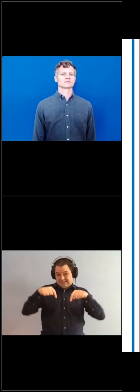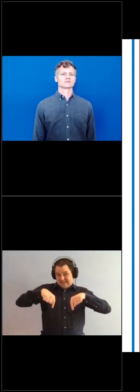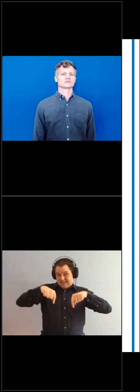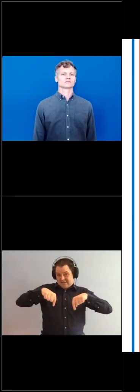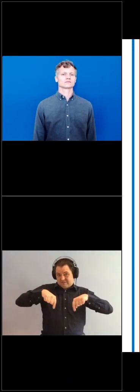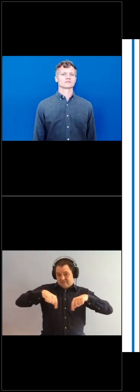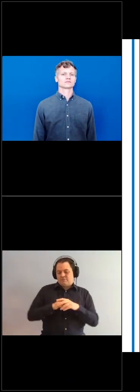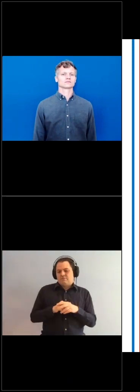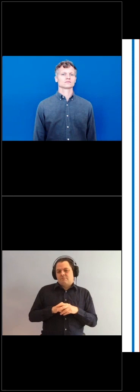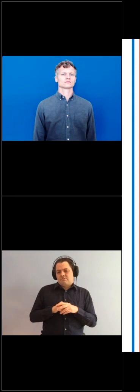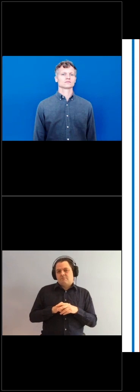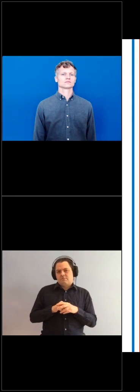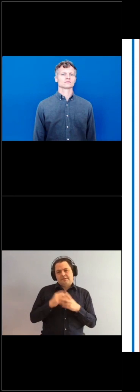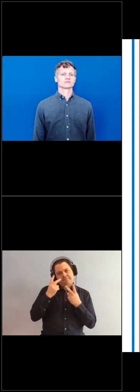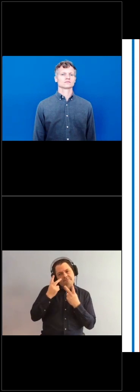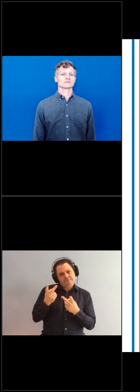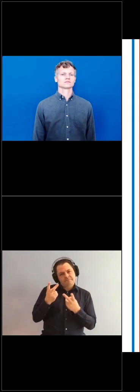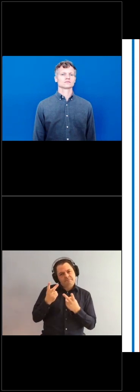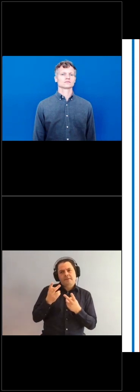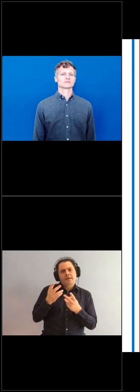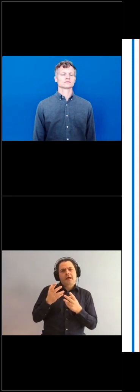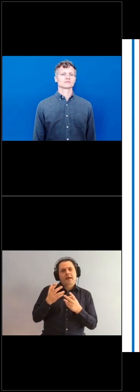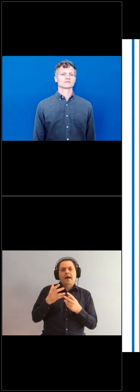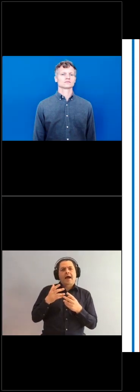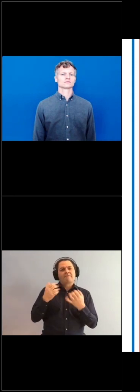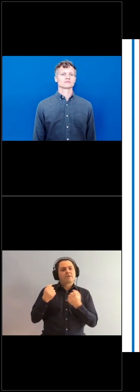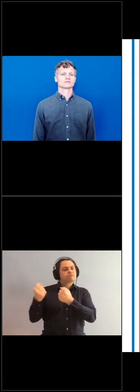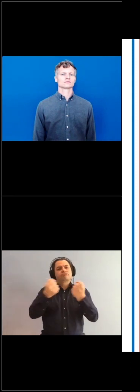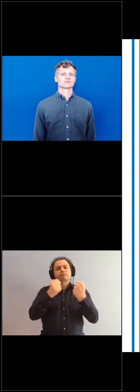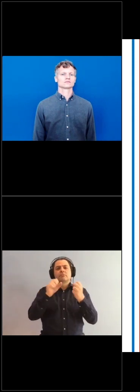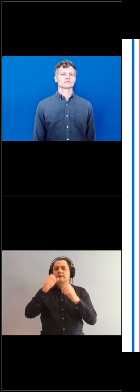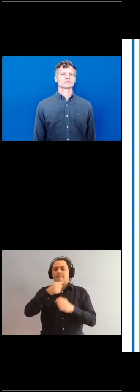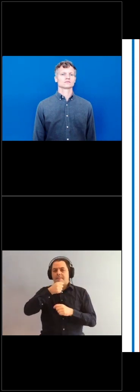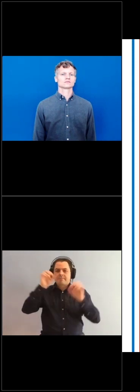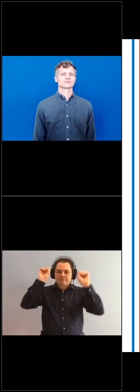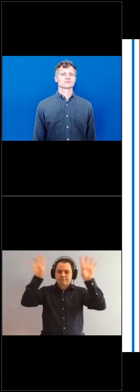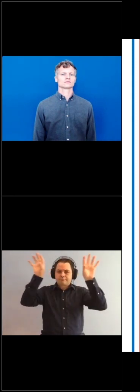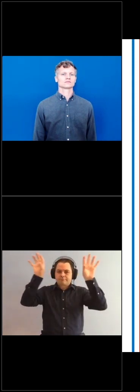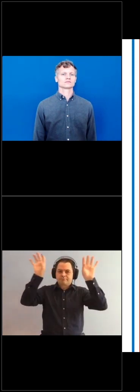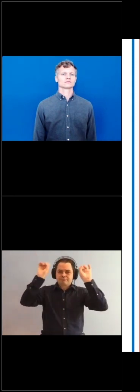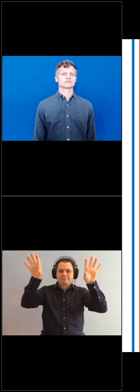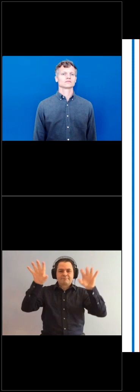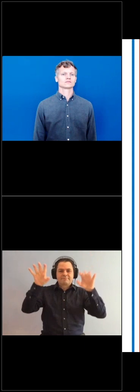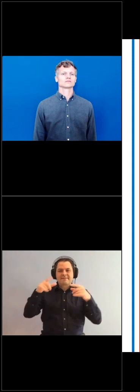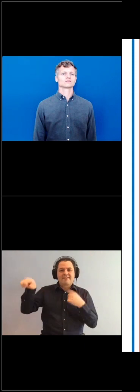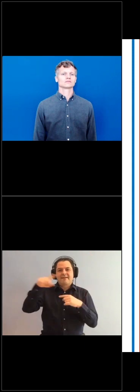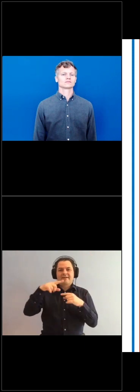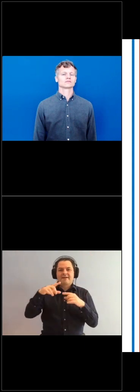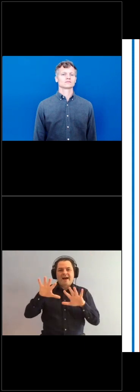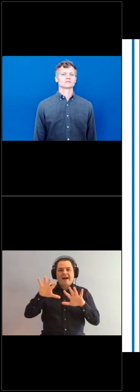the mobile public announcement to raise awareness and provide information on how to prevent